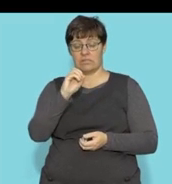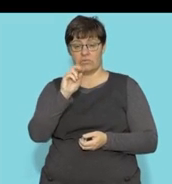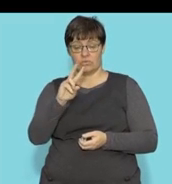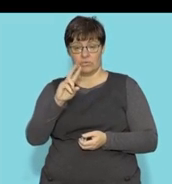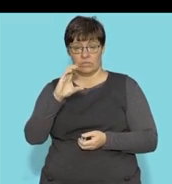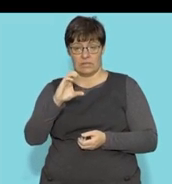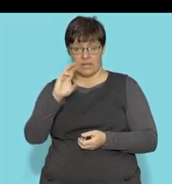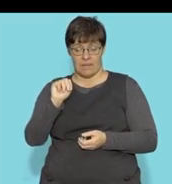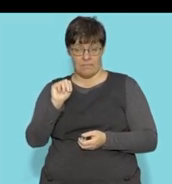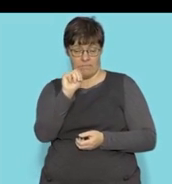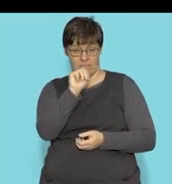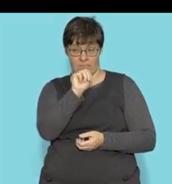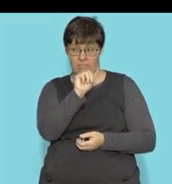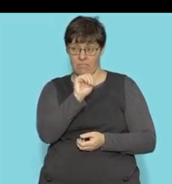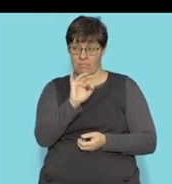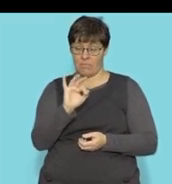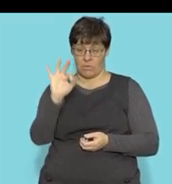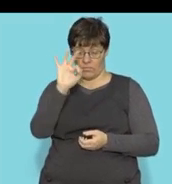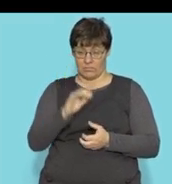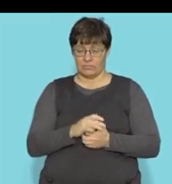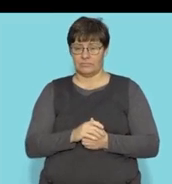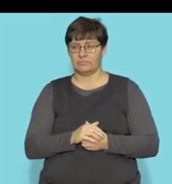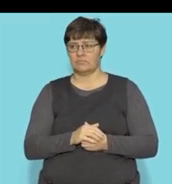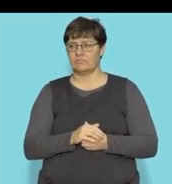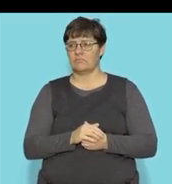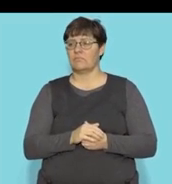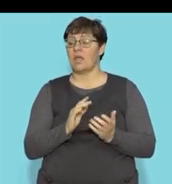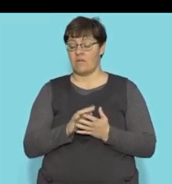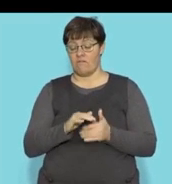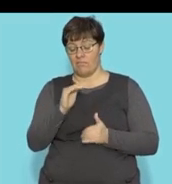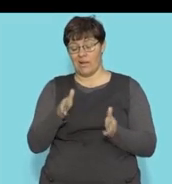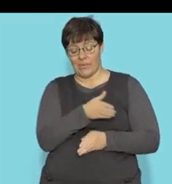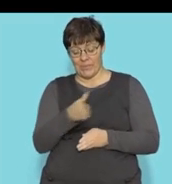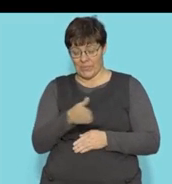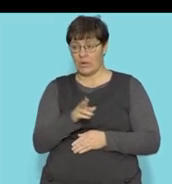311,02 centimeters cubed, and the volume of the empty space is